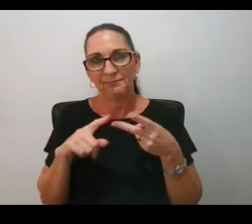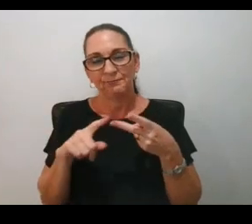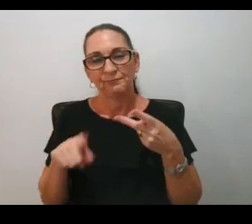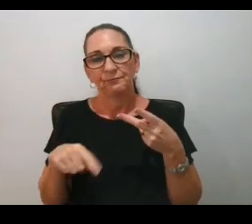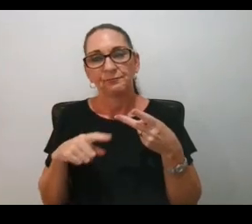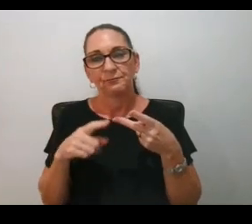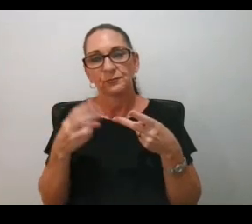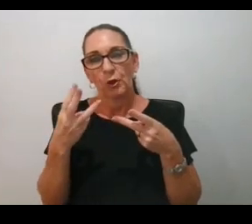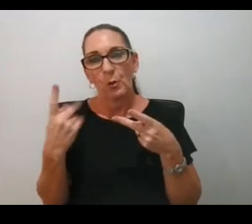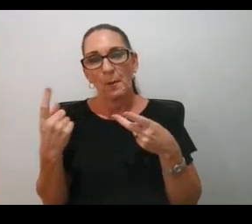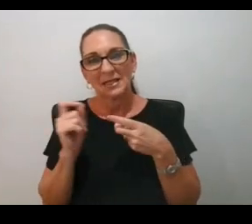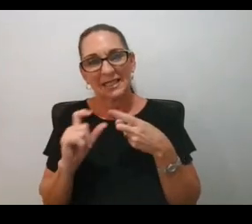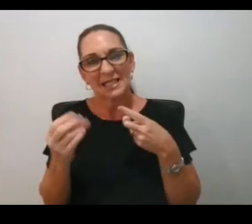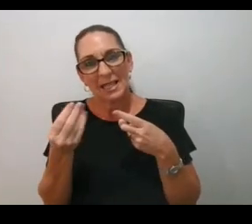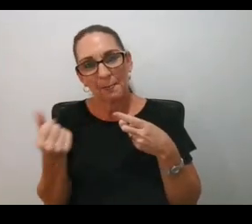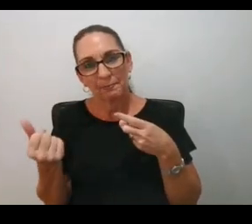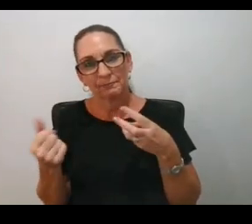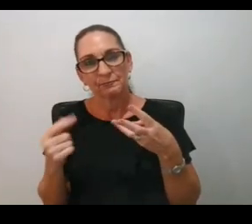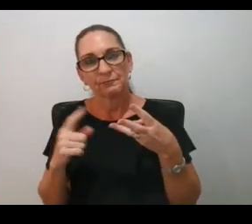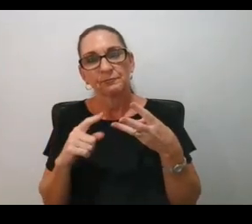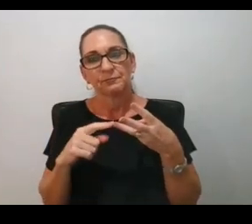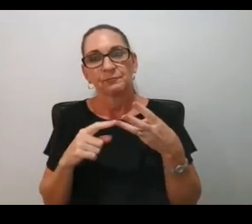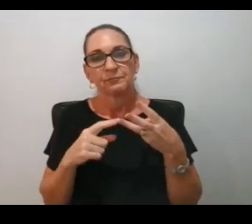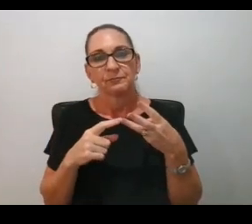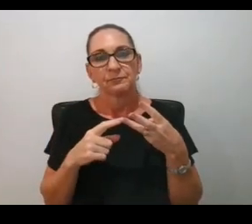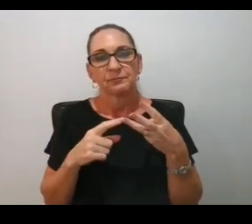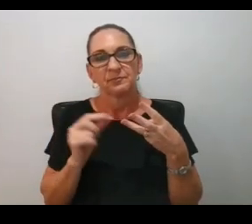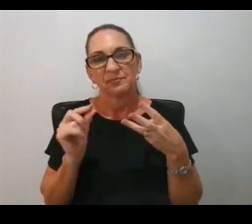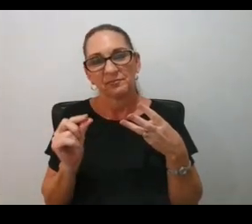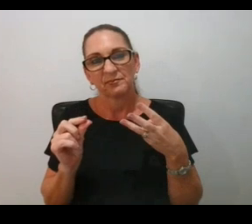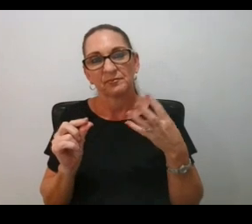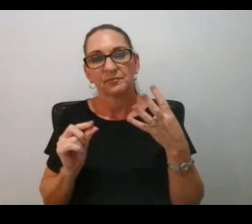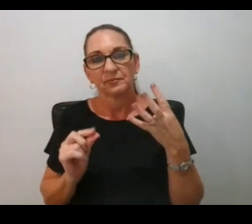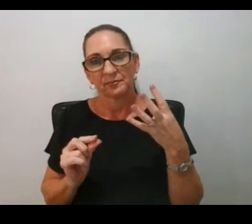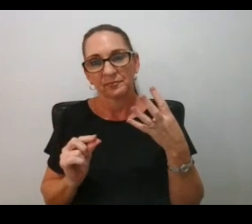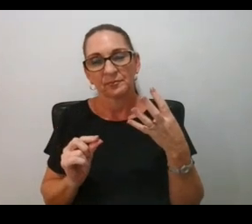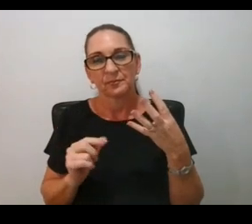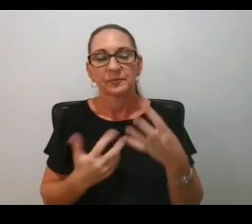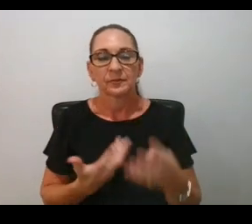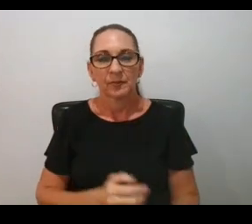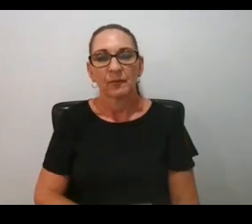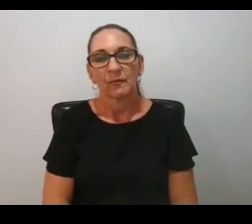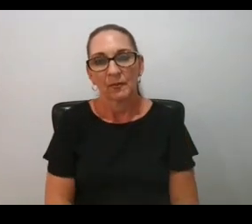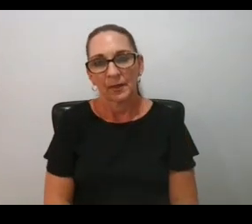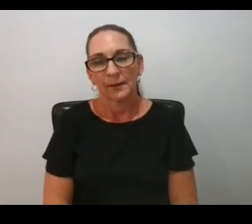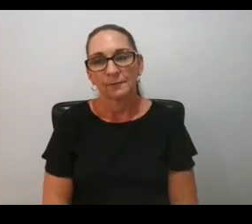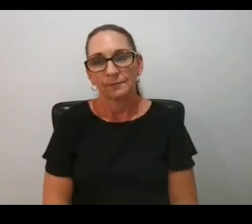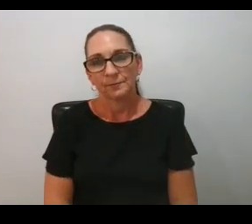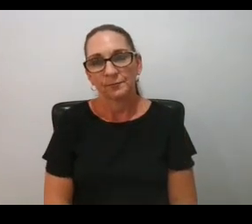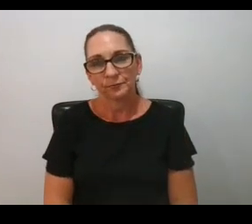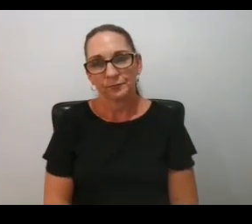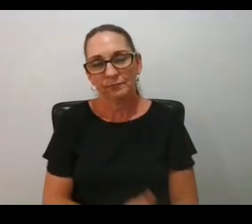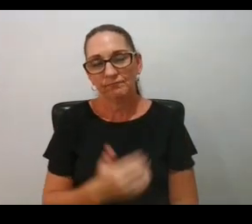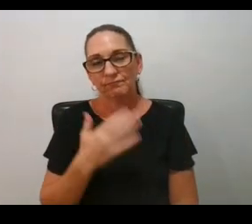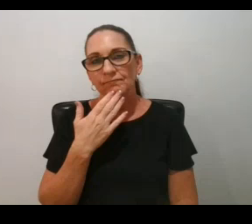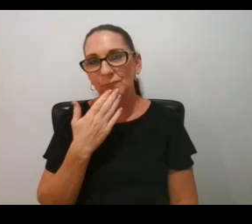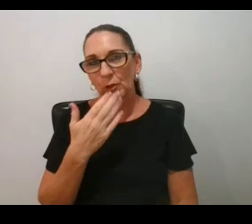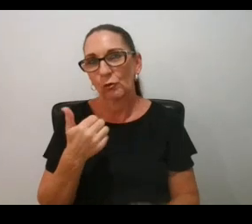experience, 3% have no experience, and 2% are currently experiencing financial hardship themselves. So thank you so much